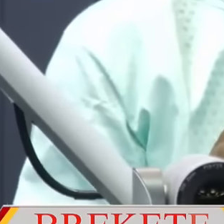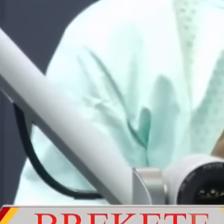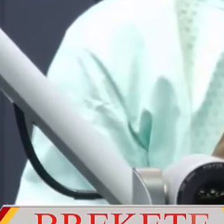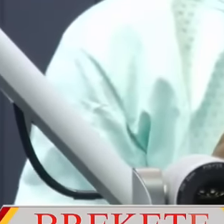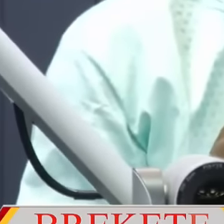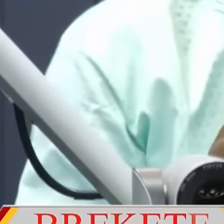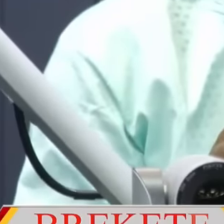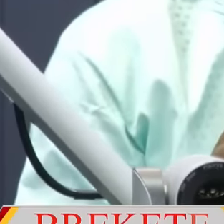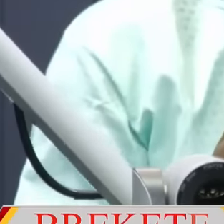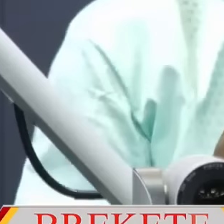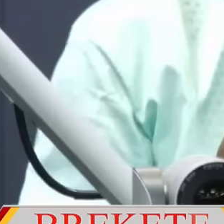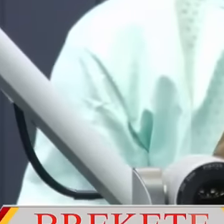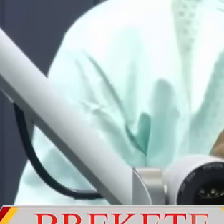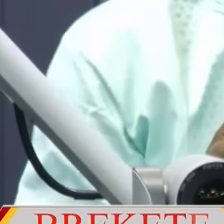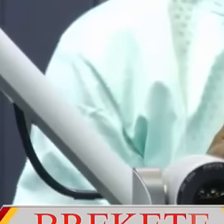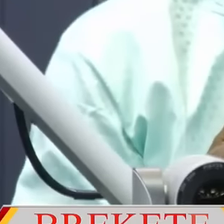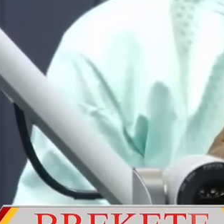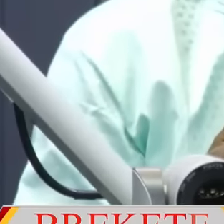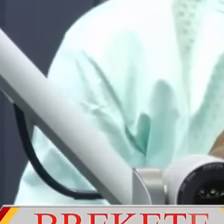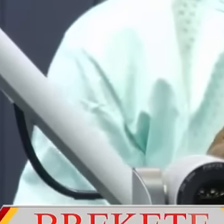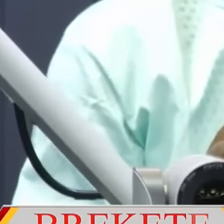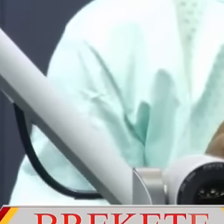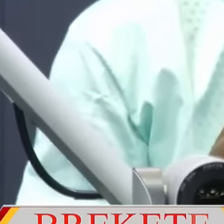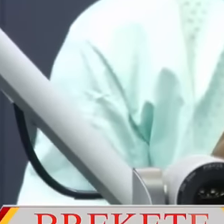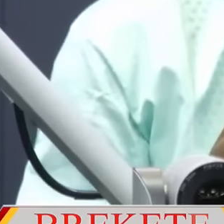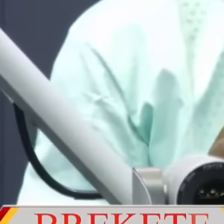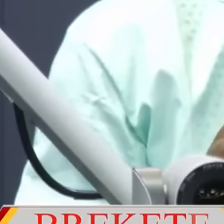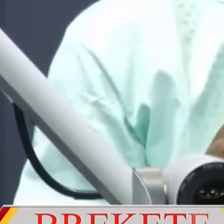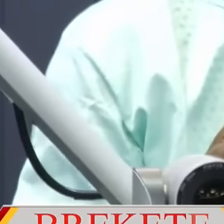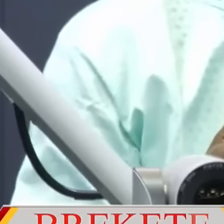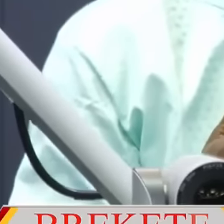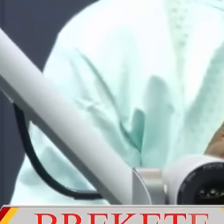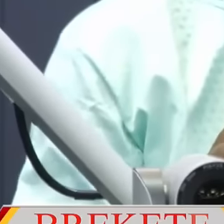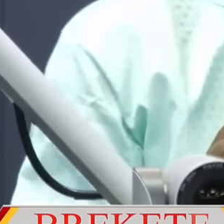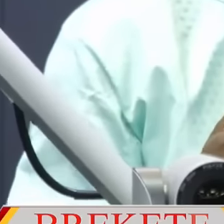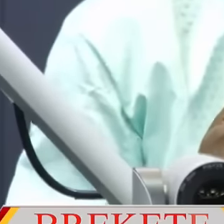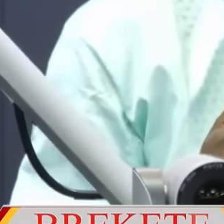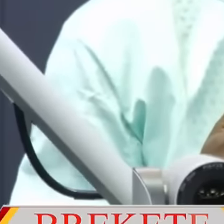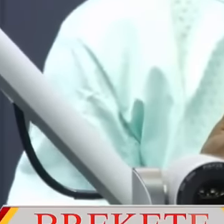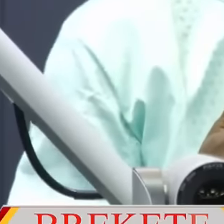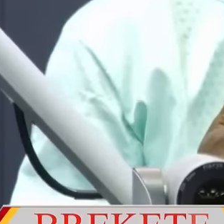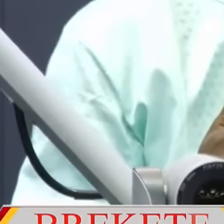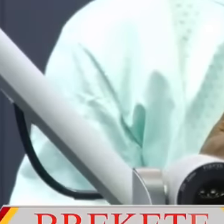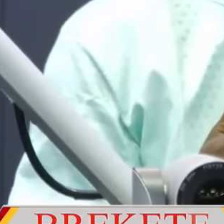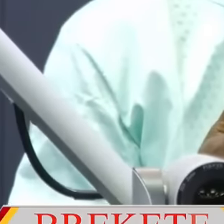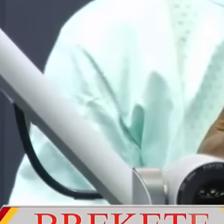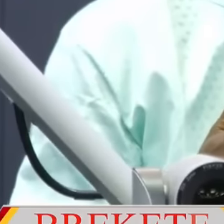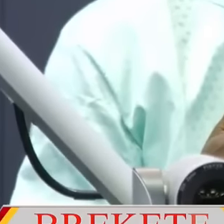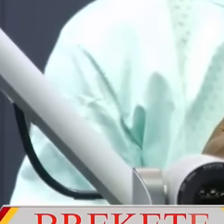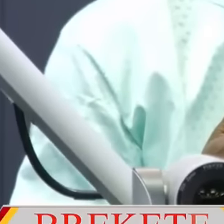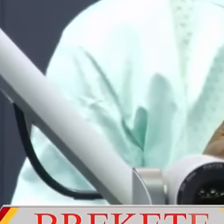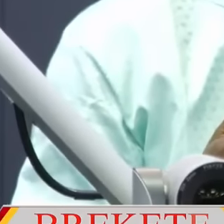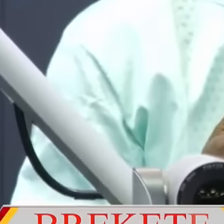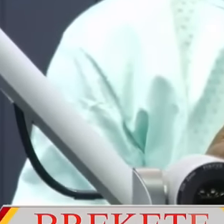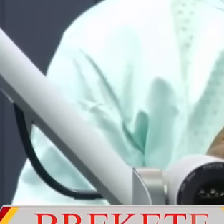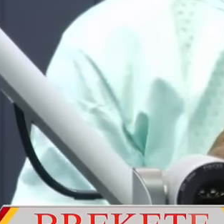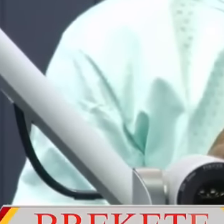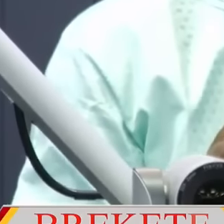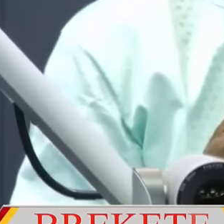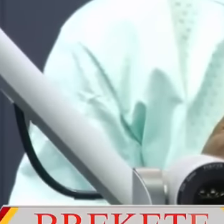kenan yace shi abin da zai iya yi ya mika su kotu yani ya tace da suka je kotu ta aka ce ta